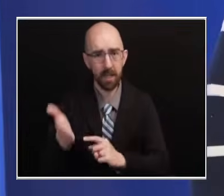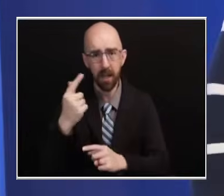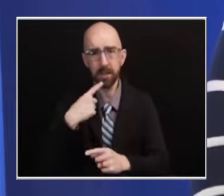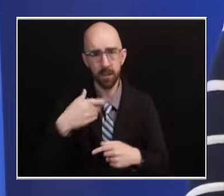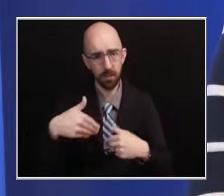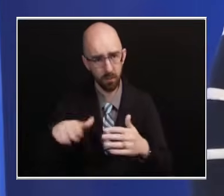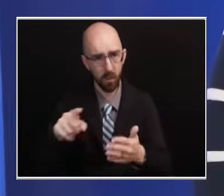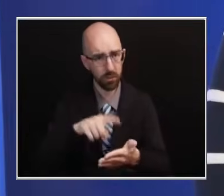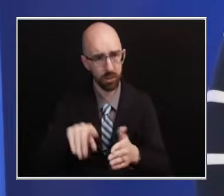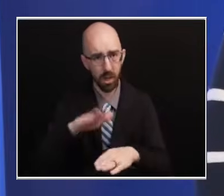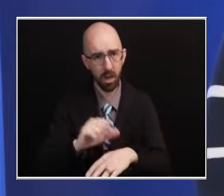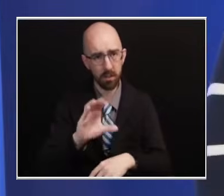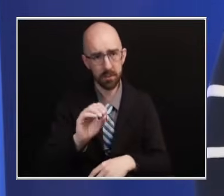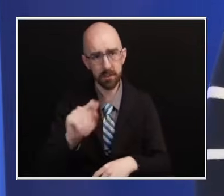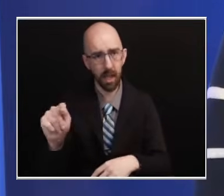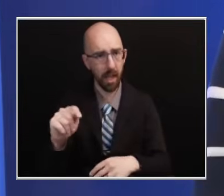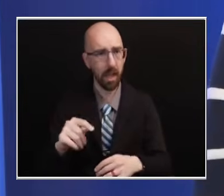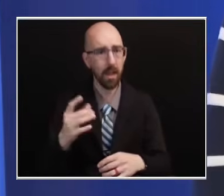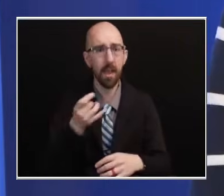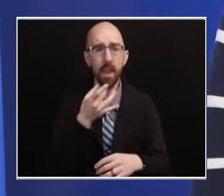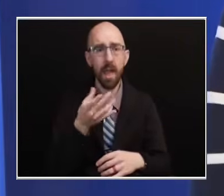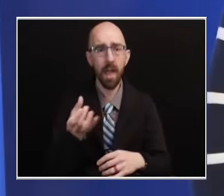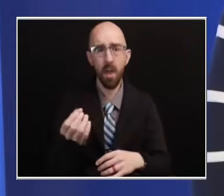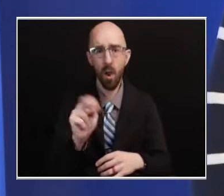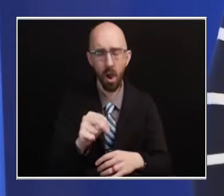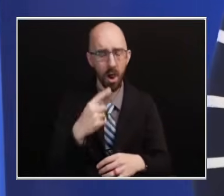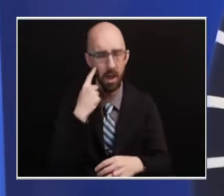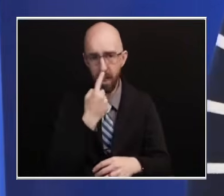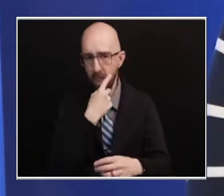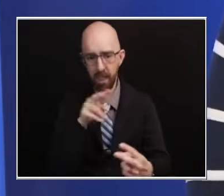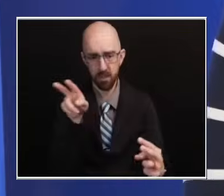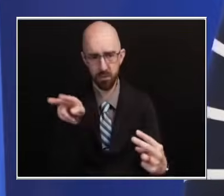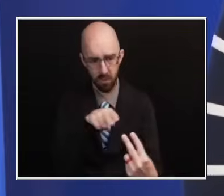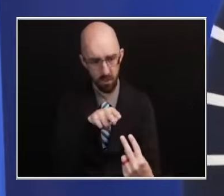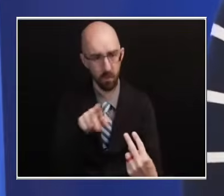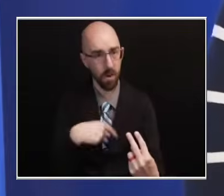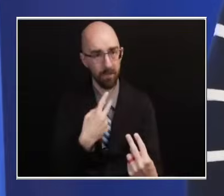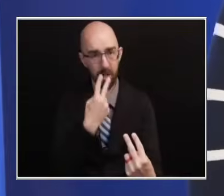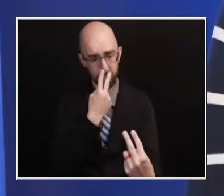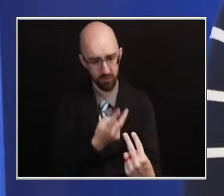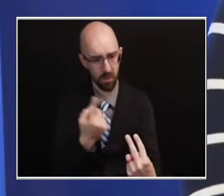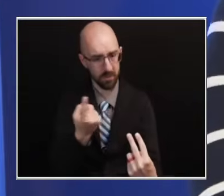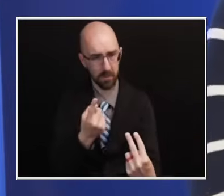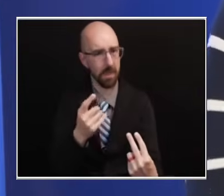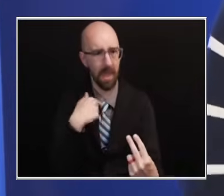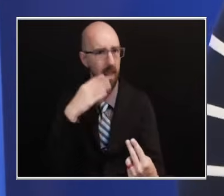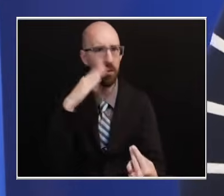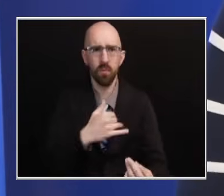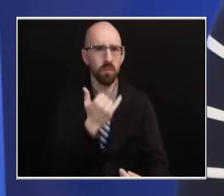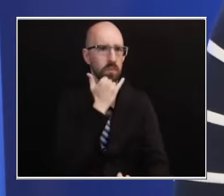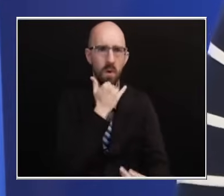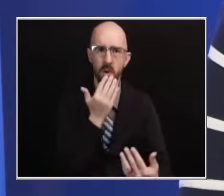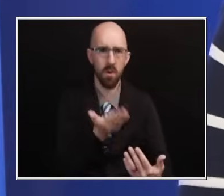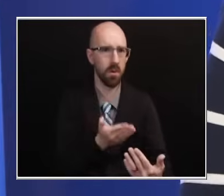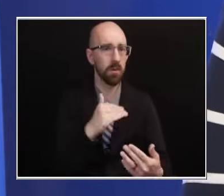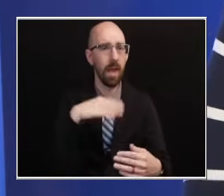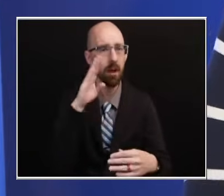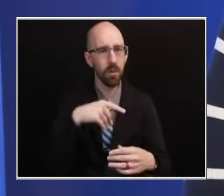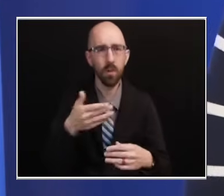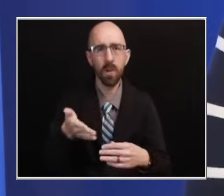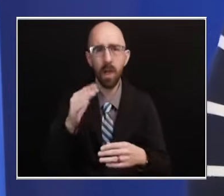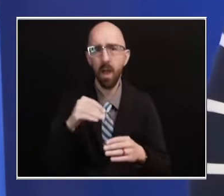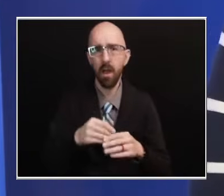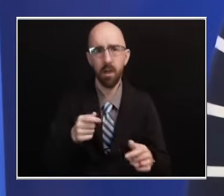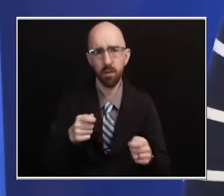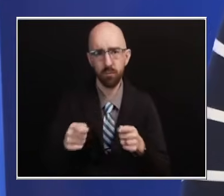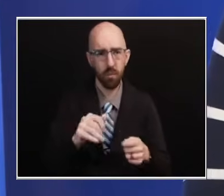turn on the light, look in his eyes. And when I did, that's when I knew something was wrong. So I knew God was in control of this all the time,